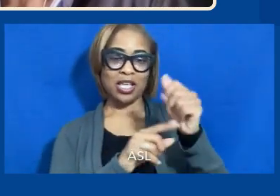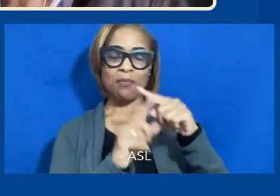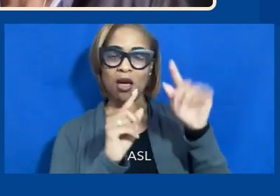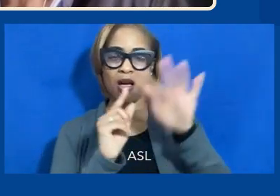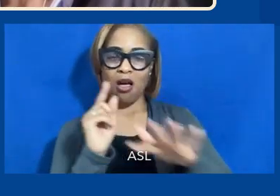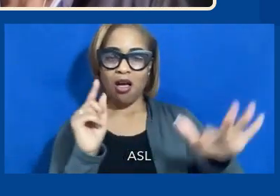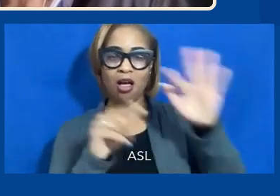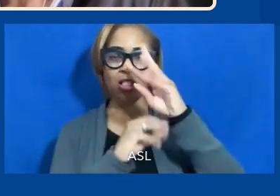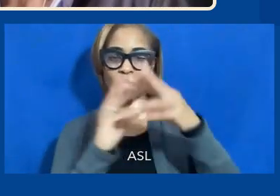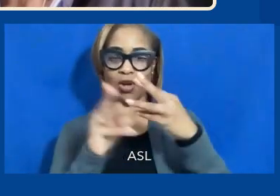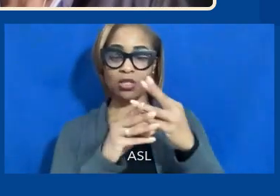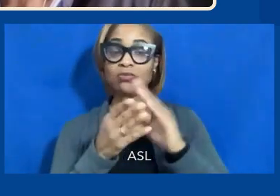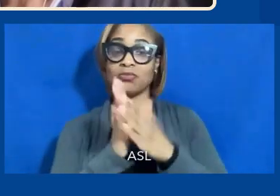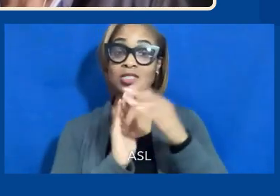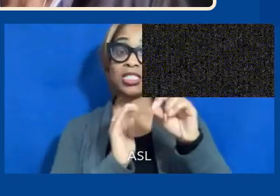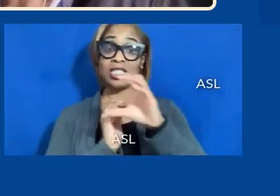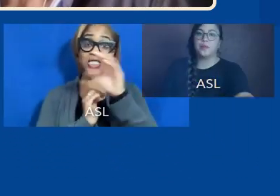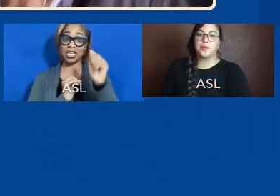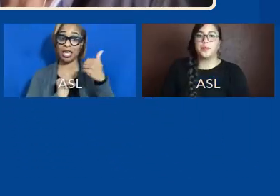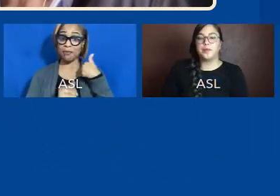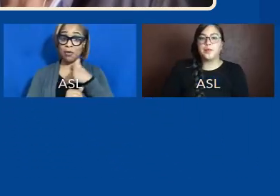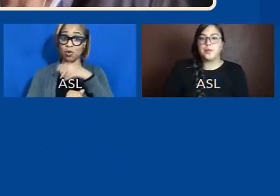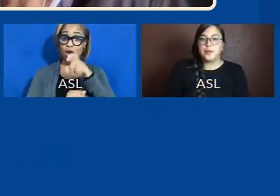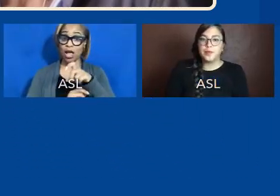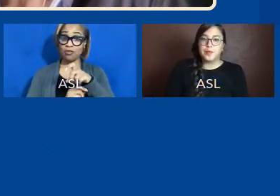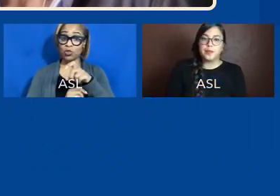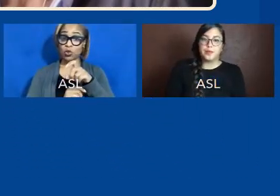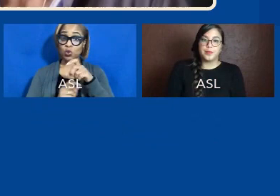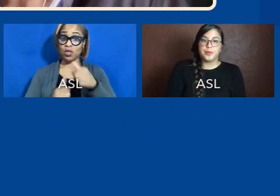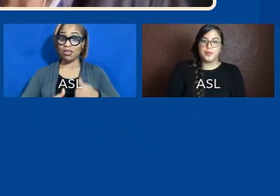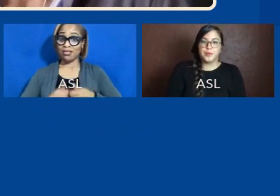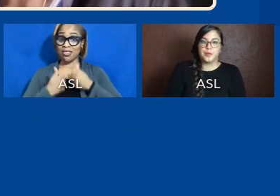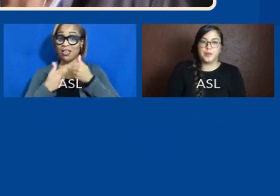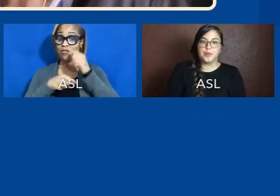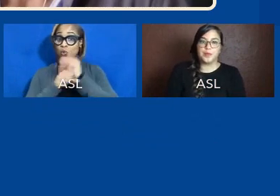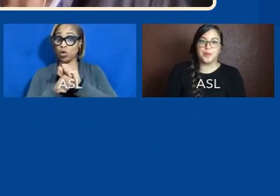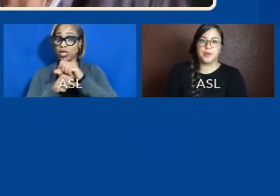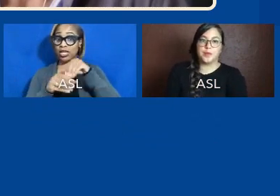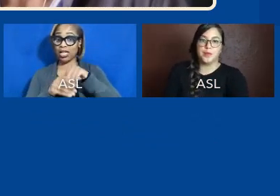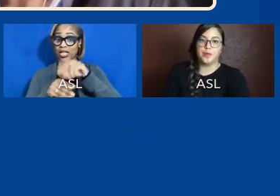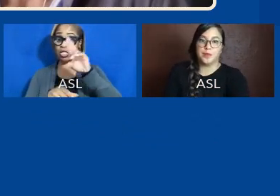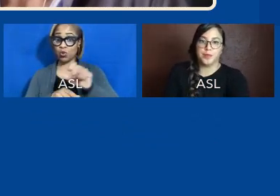To be a DCA member, do you have to be living and working in the US?